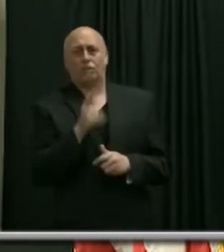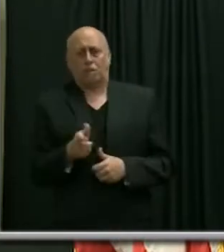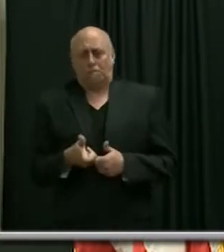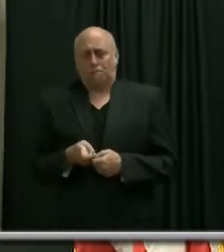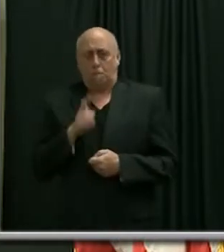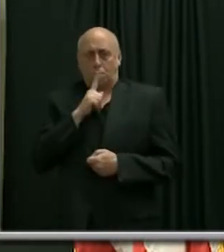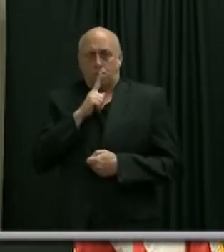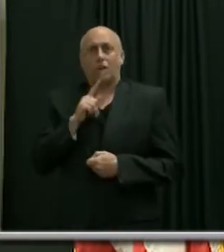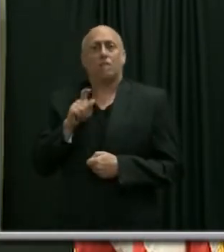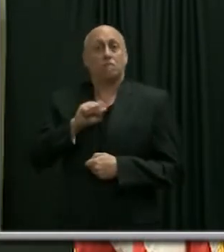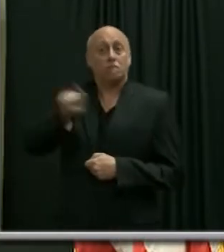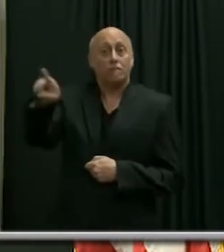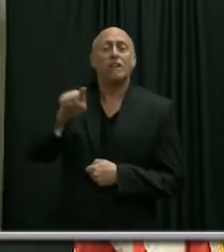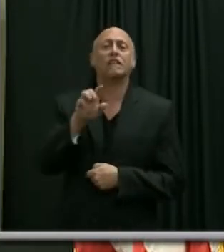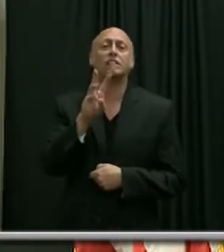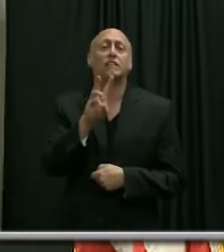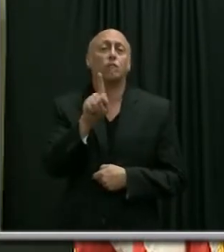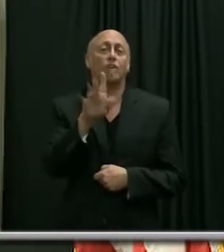is